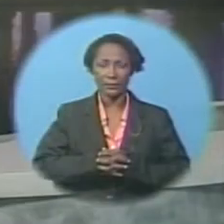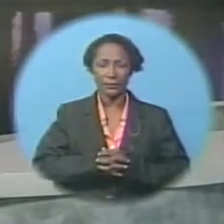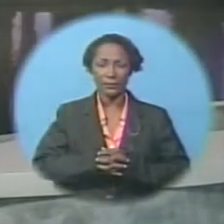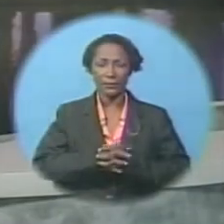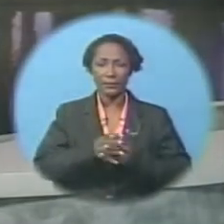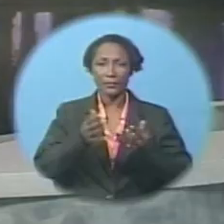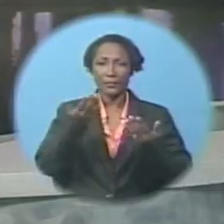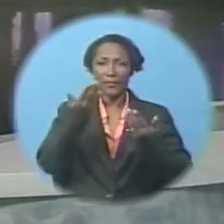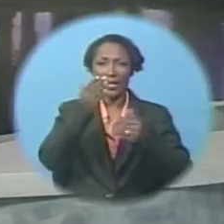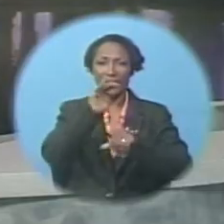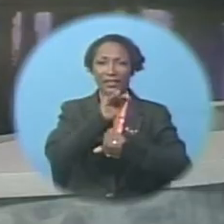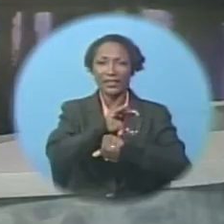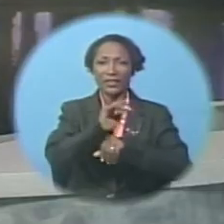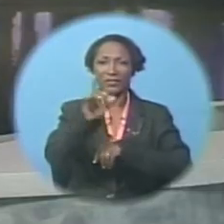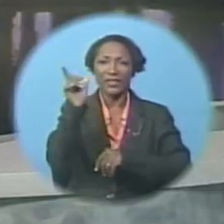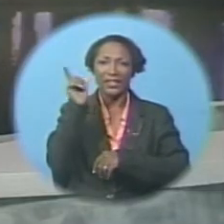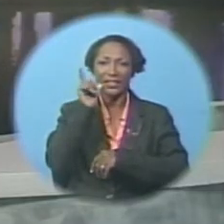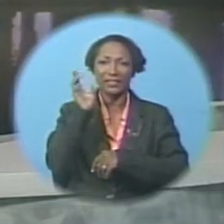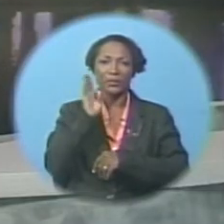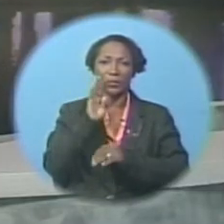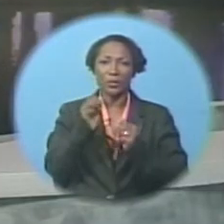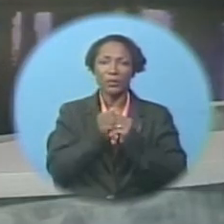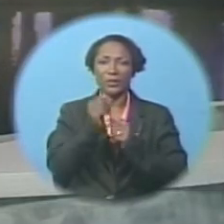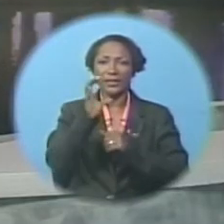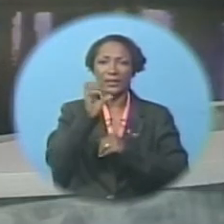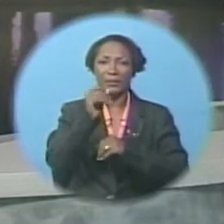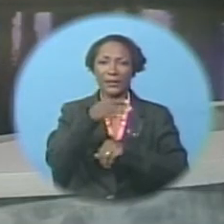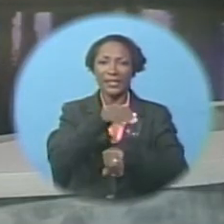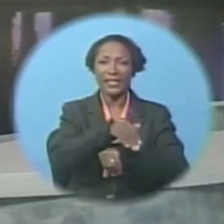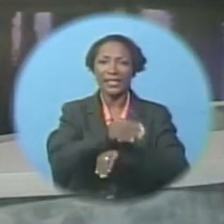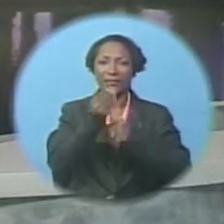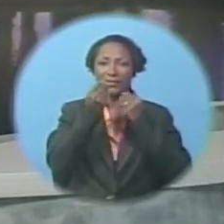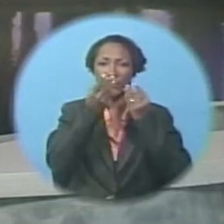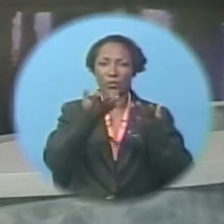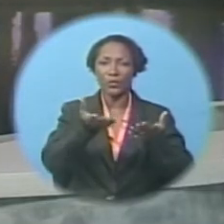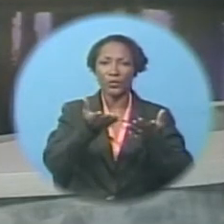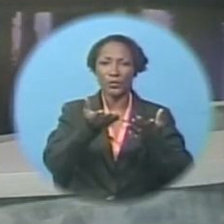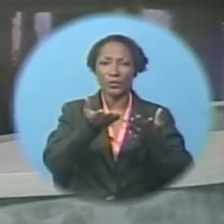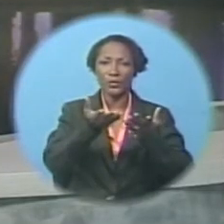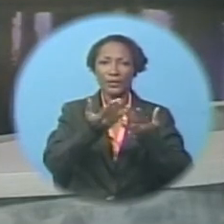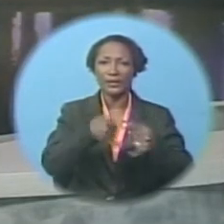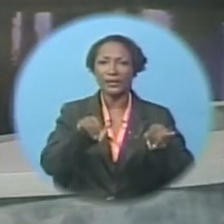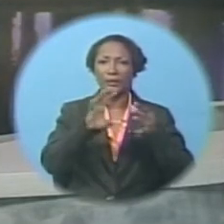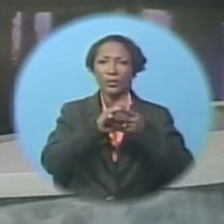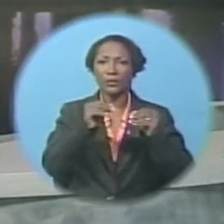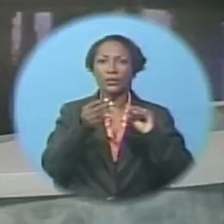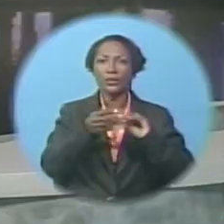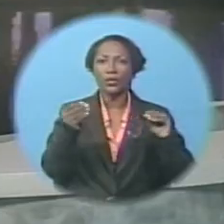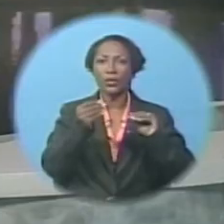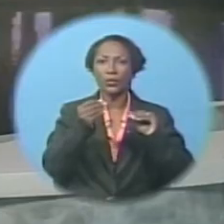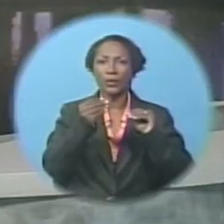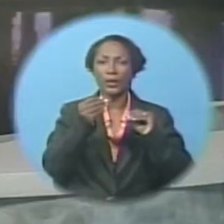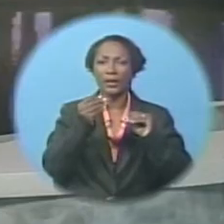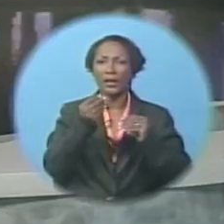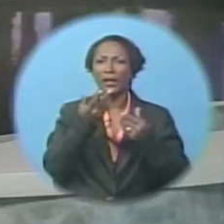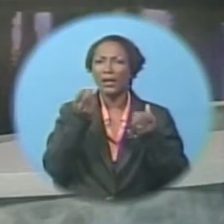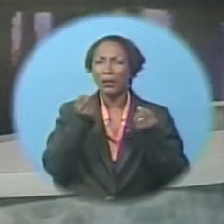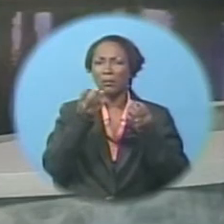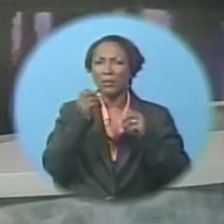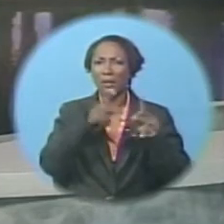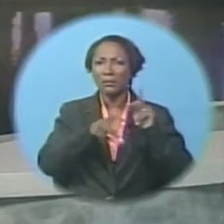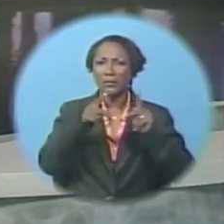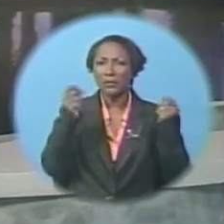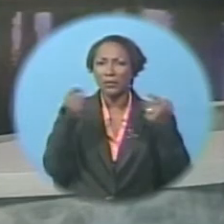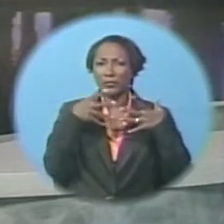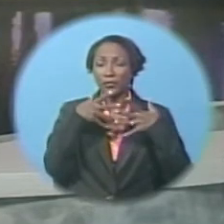A very good evening to you. I'm Lisa Broom with the CBC Evening News. In our top story tonight, there's a fear factor going on in the parish